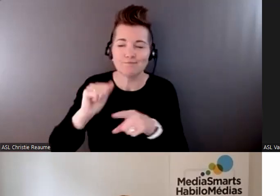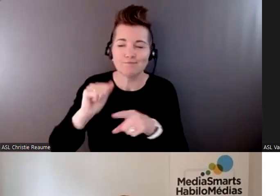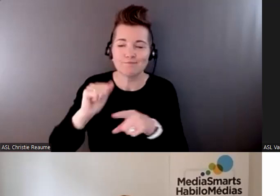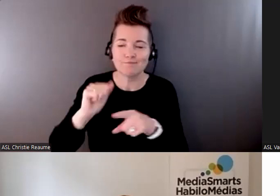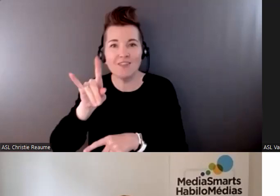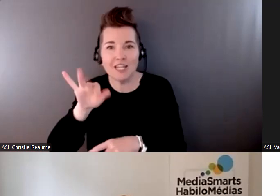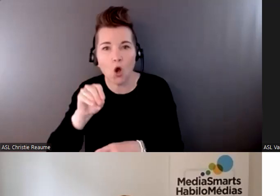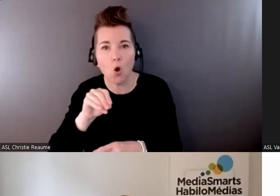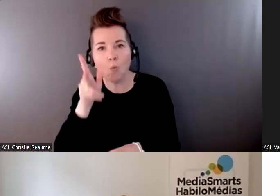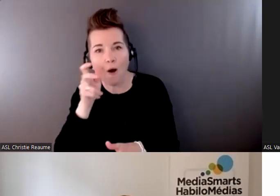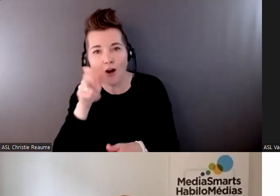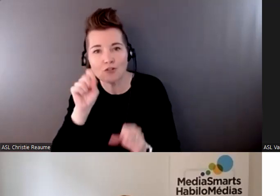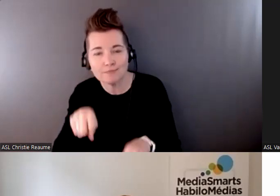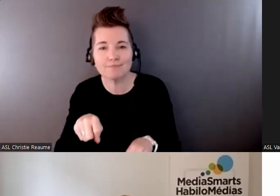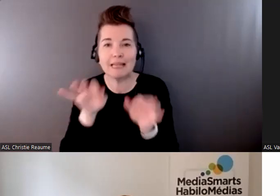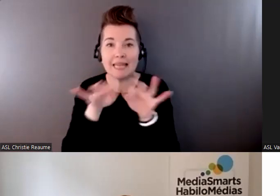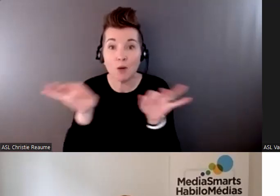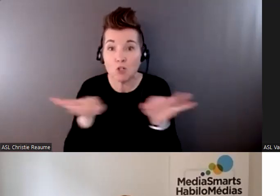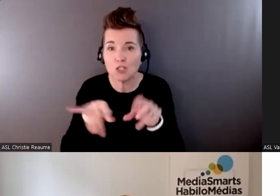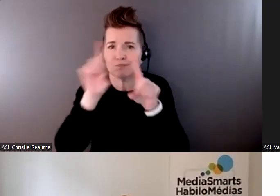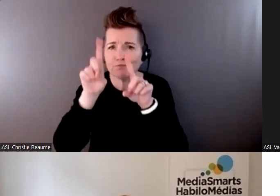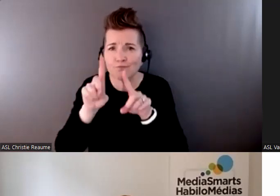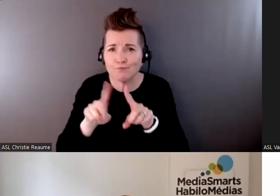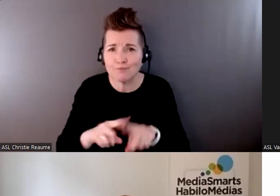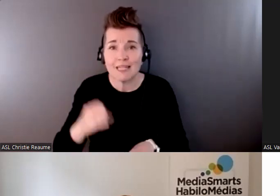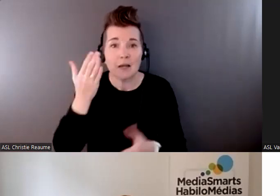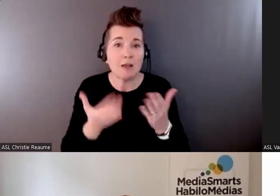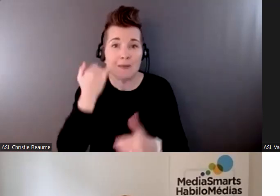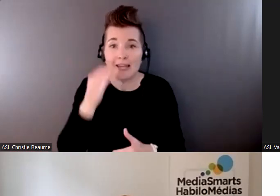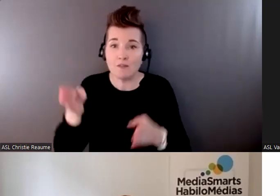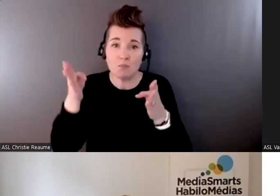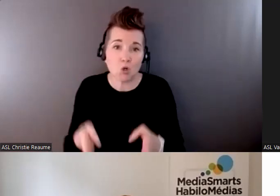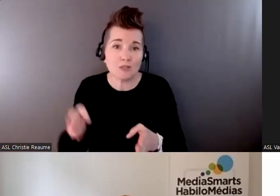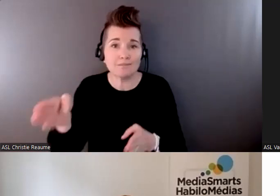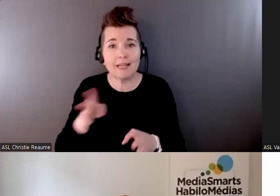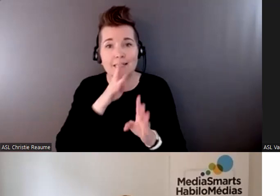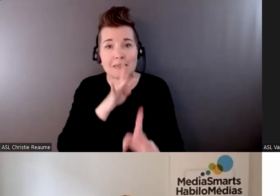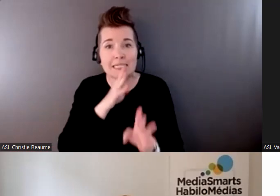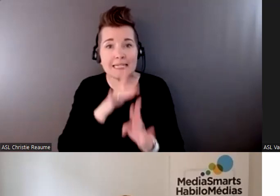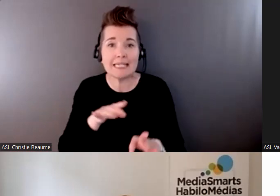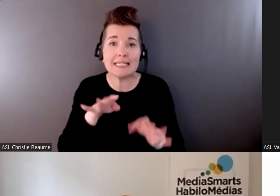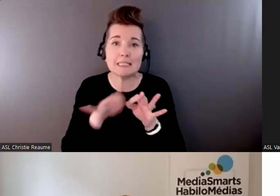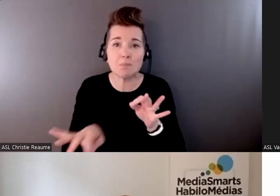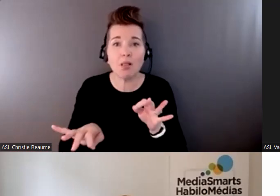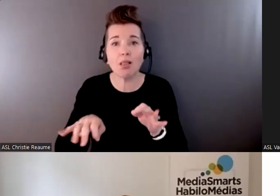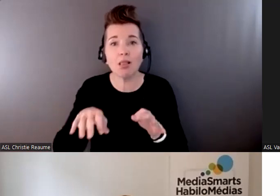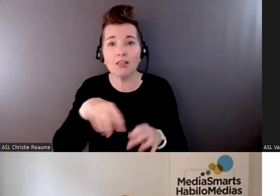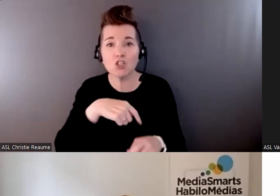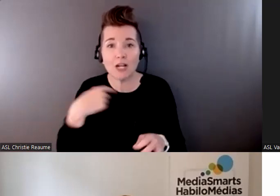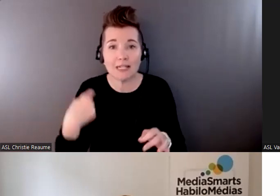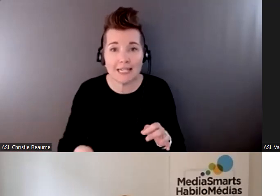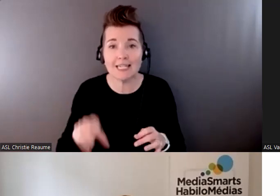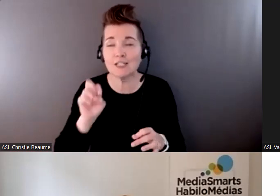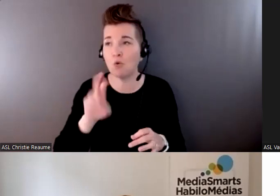are available in multiple languages so if somebody you know maybe speaks simplified Chinese or you know Tamil what have you that's